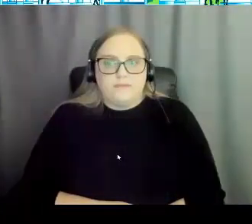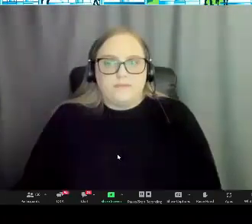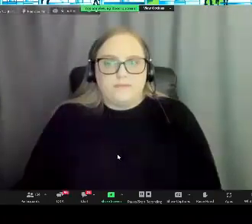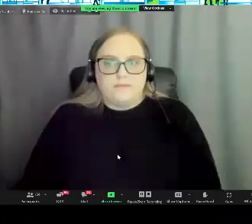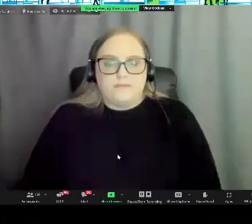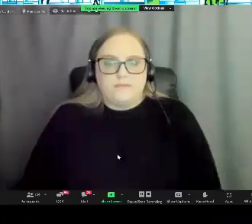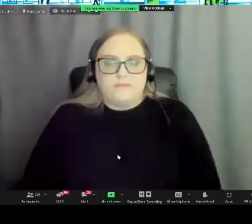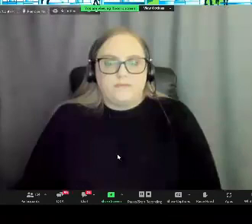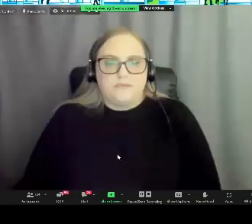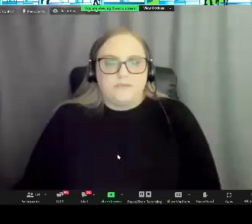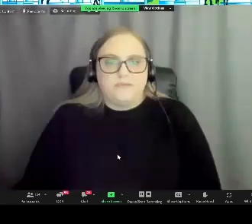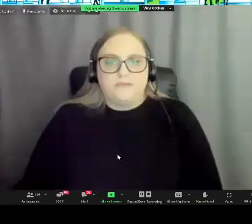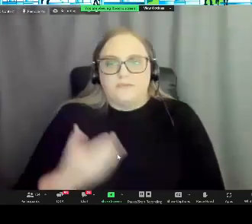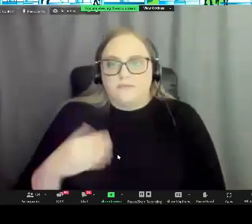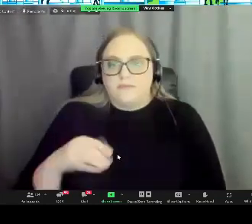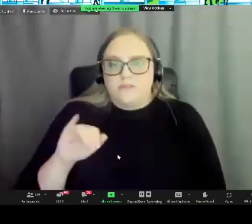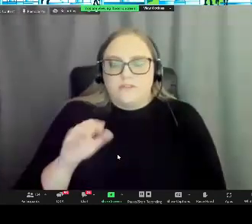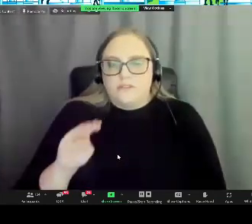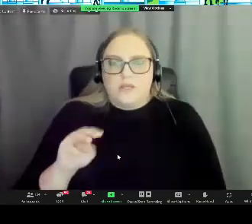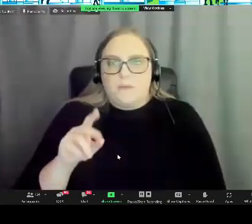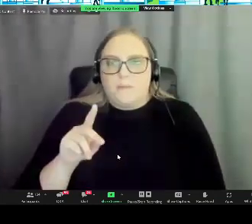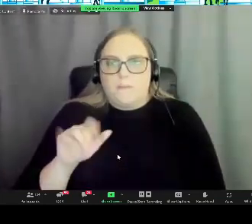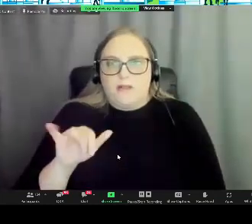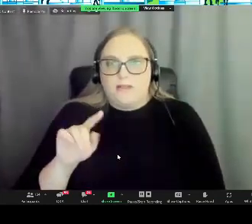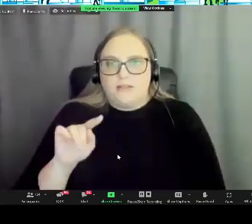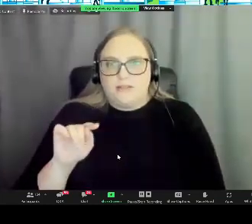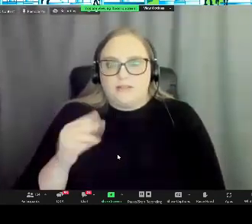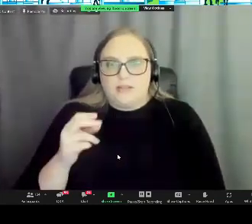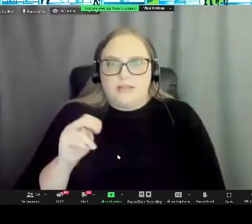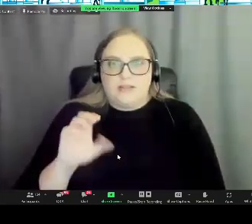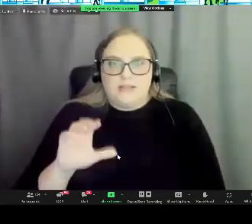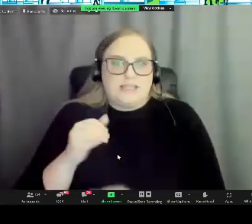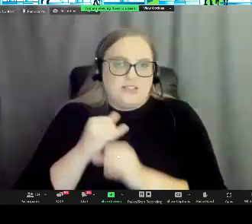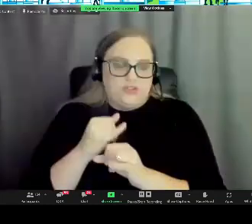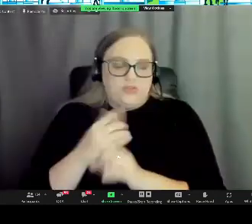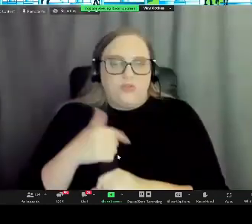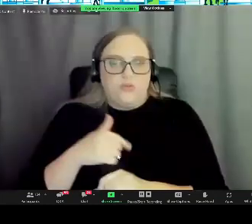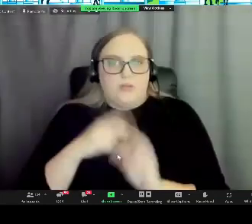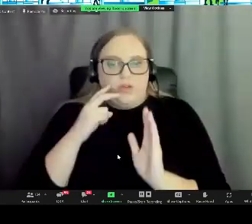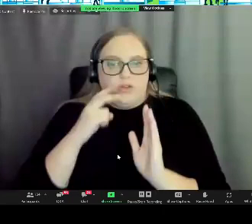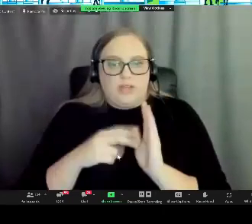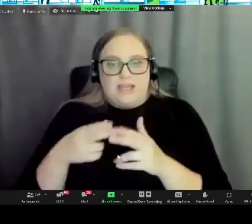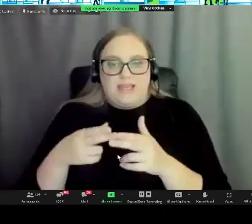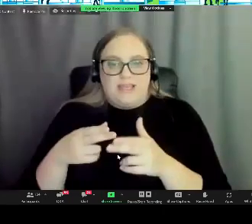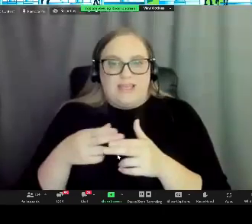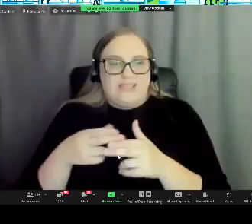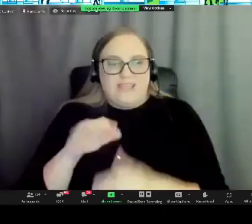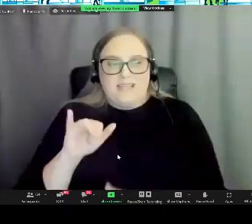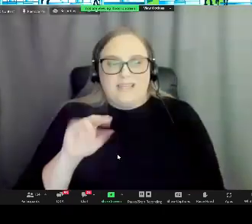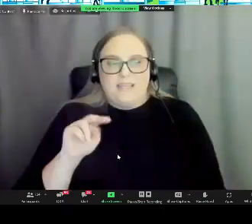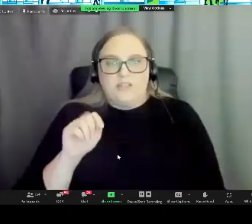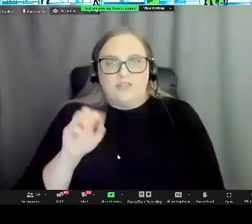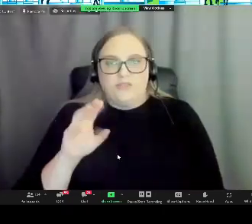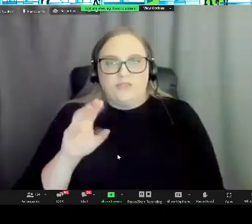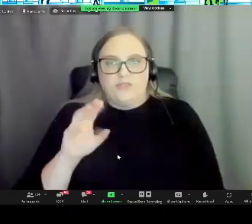Hi, Jim Olson, Rensselaer Polytechnic Institute. For us, we're looking at interim storage similar to when you